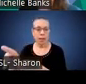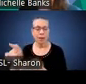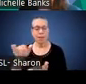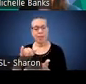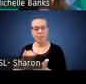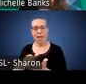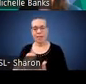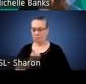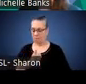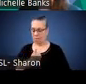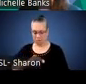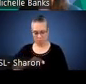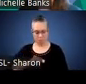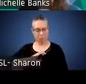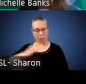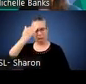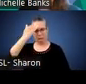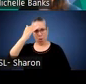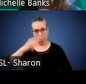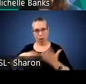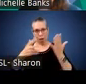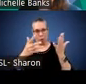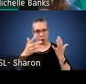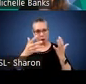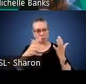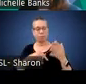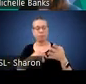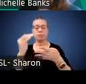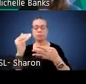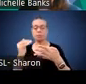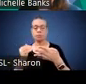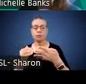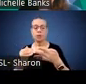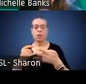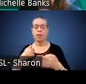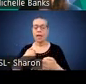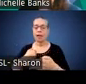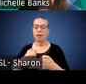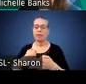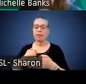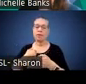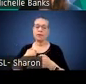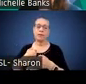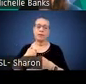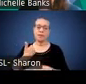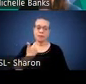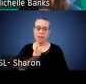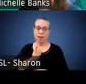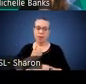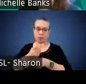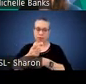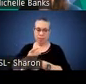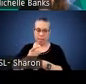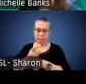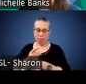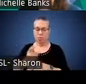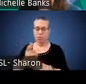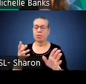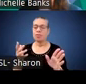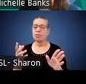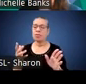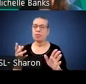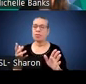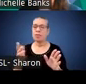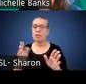self-actualization. We have a learning experience known as self-cares. And I can talk a little bit about